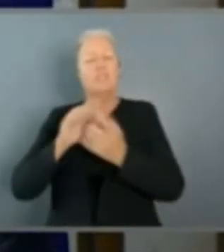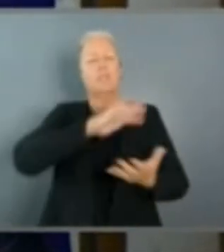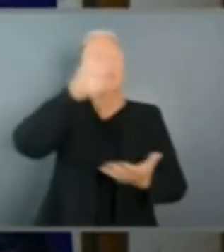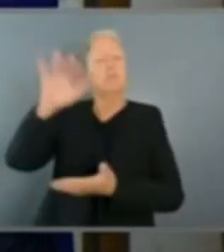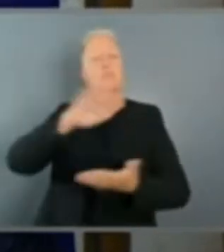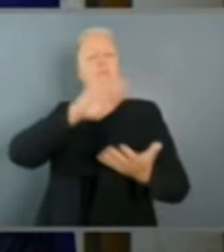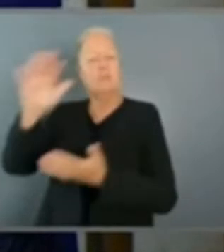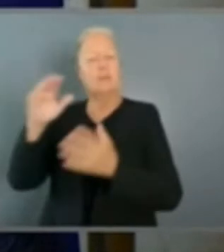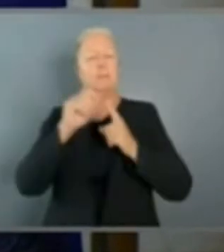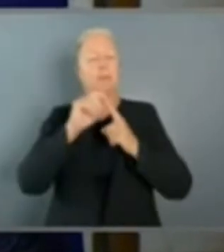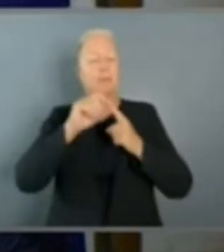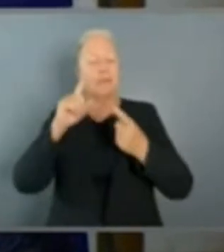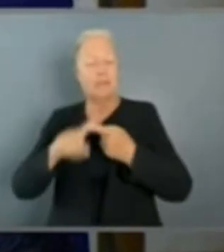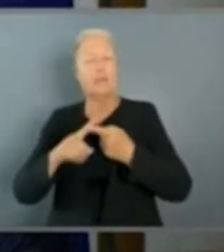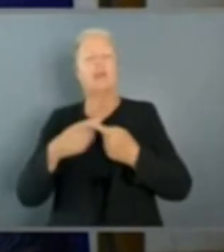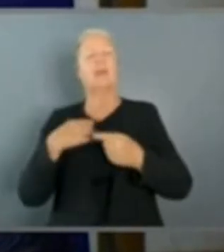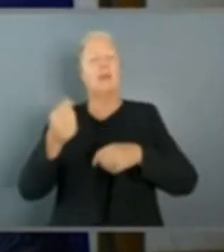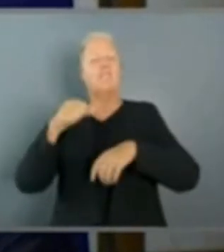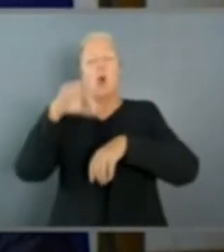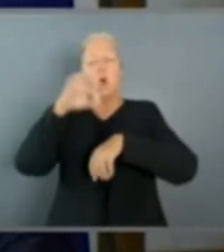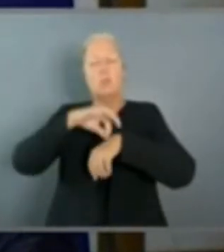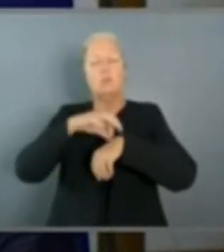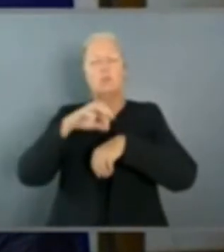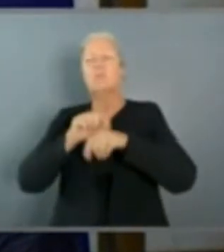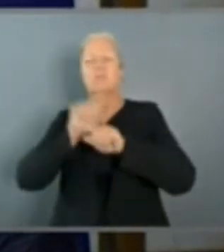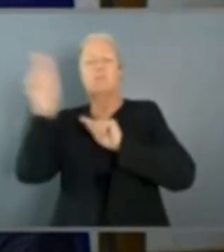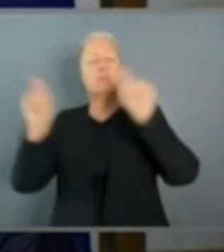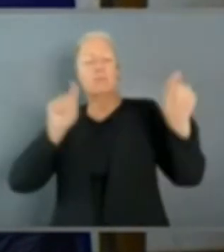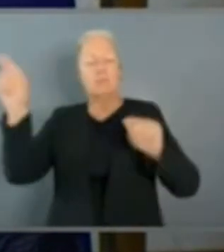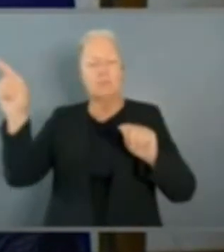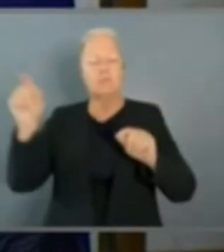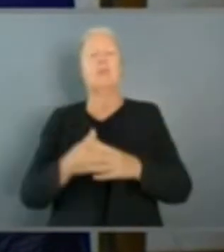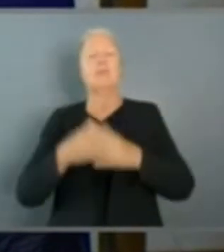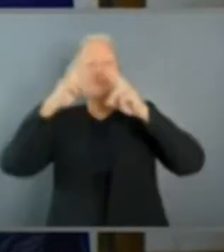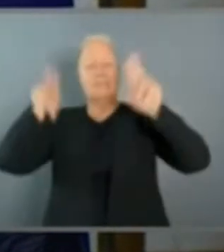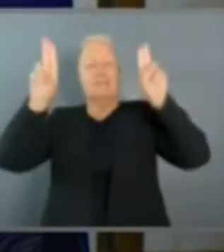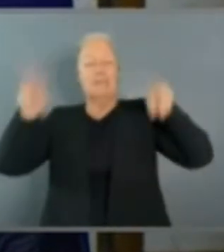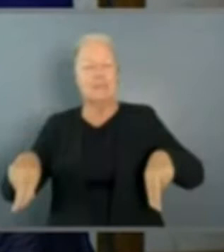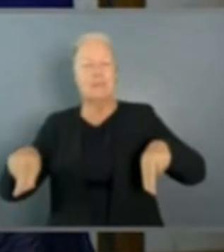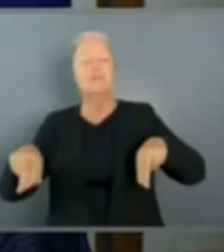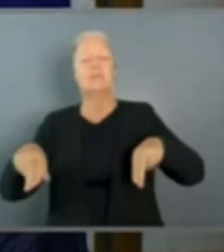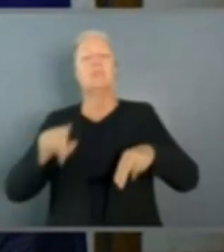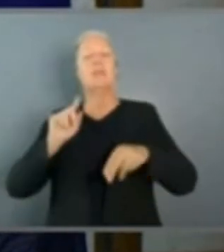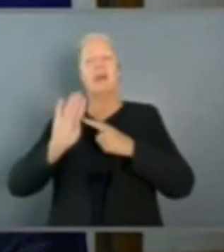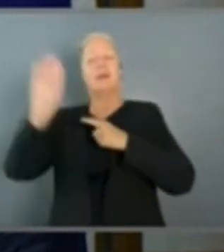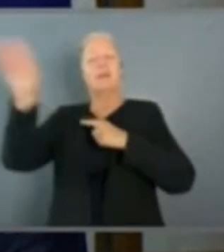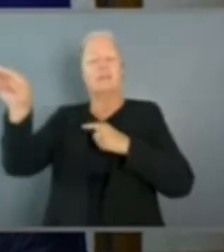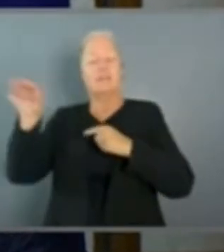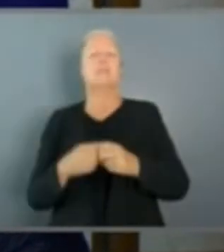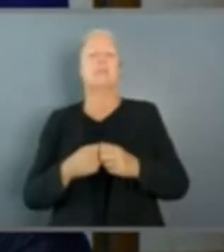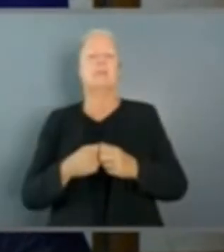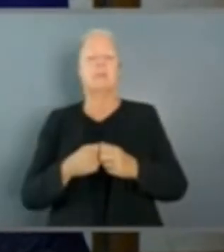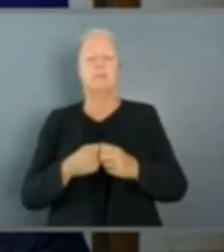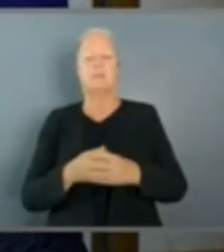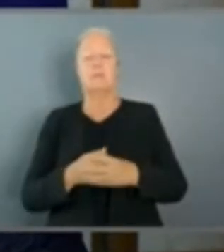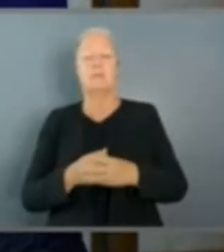supplying hospital tent facilities outside Port Moresby General Hospital for safe triaging and referral and transfer of patients so that there's a better throughput